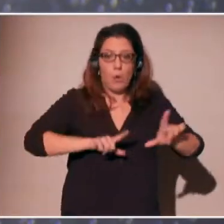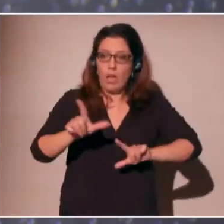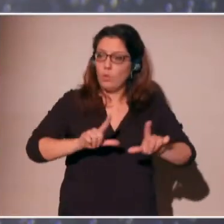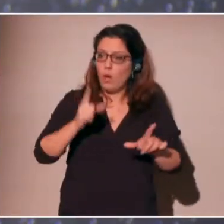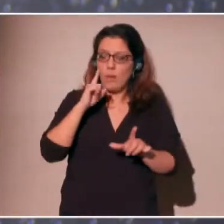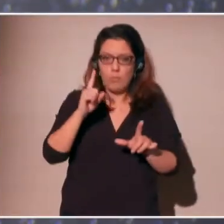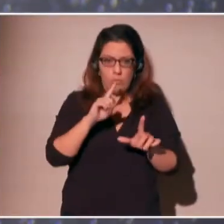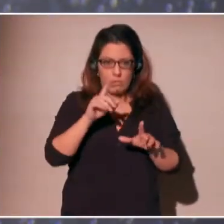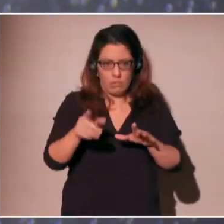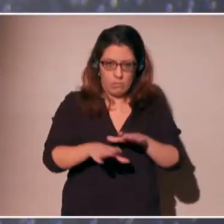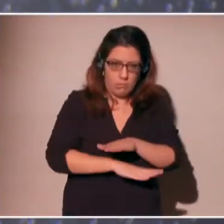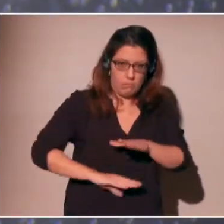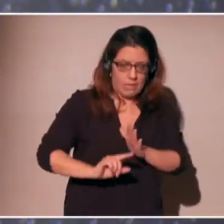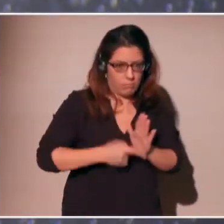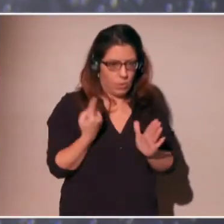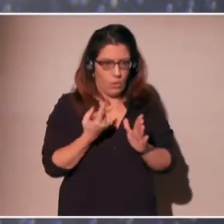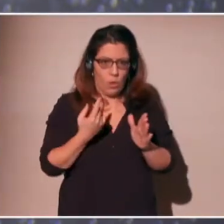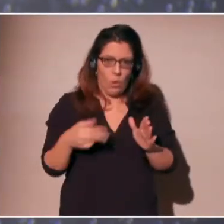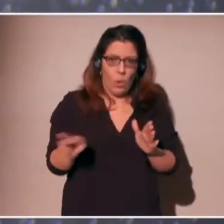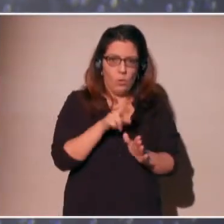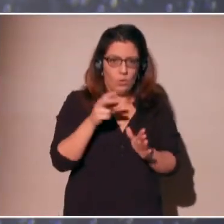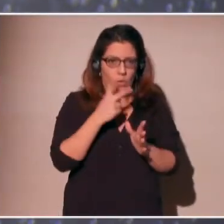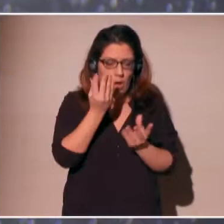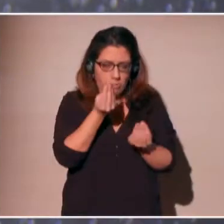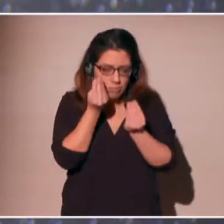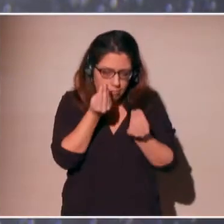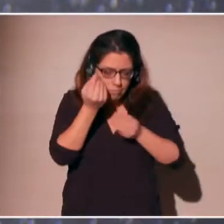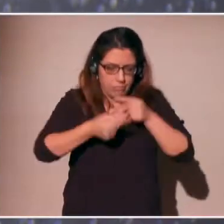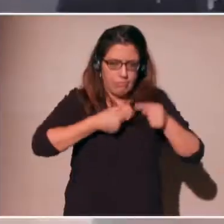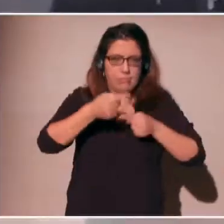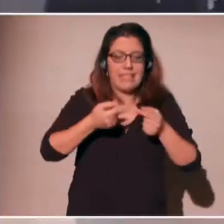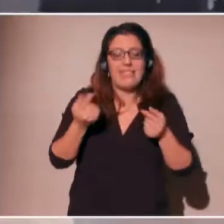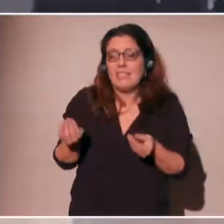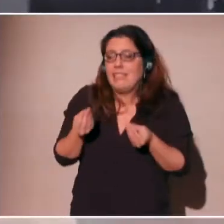pay researchers for them to work in labs, for them to acquire new knowledge.